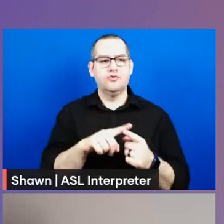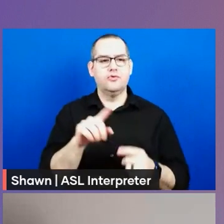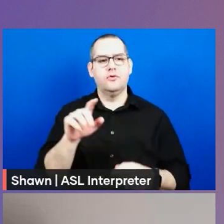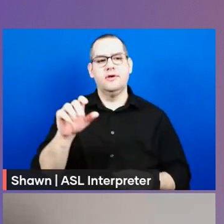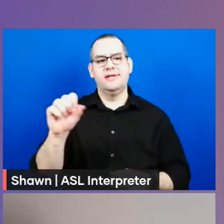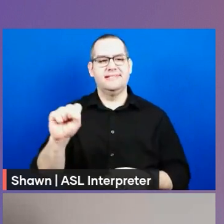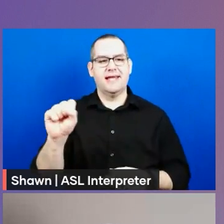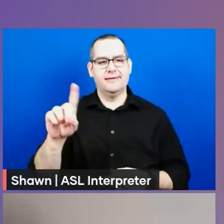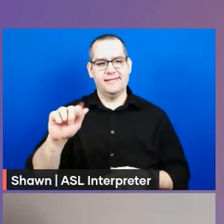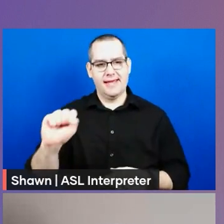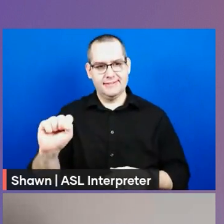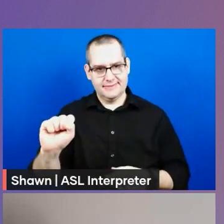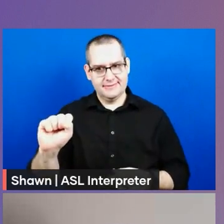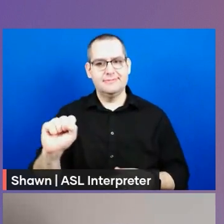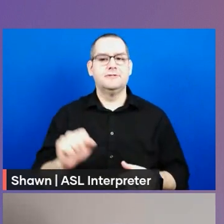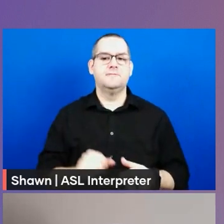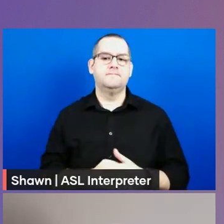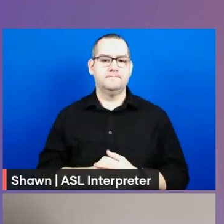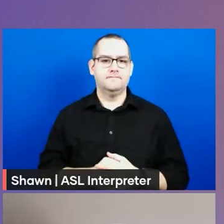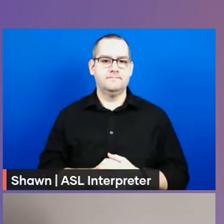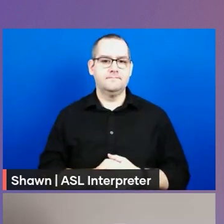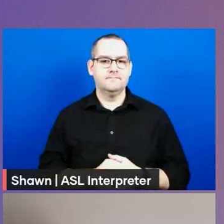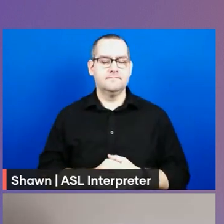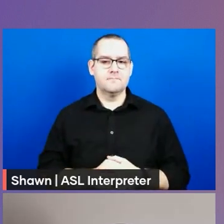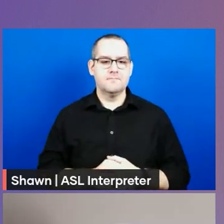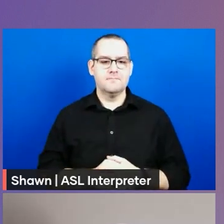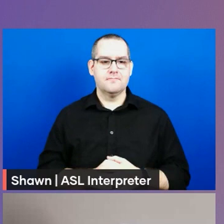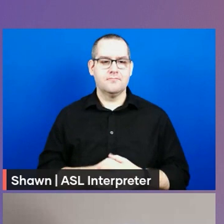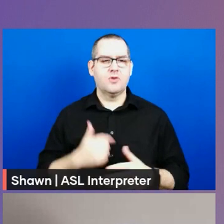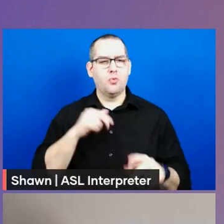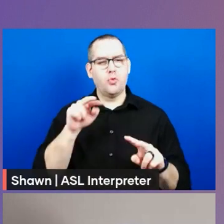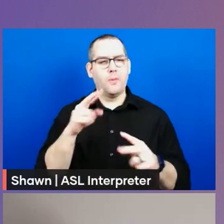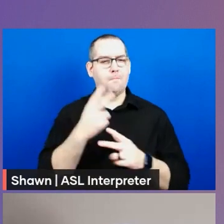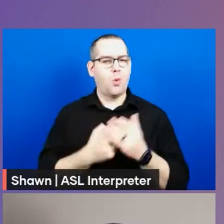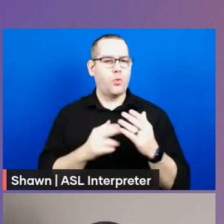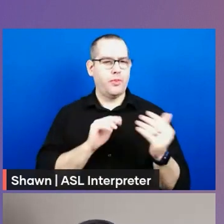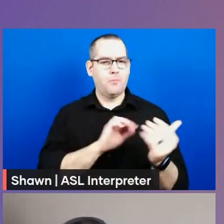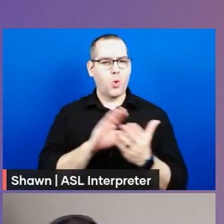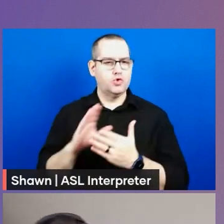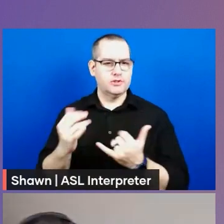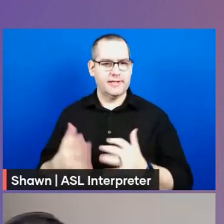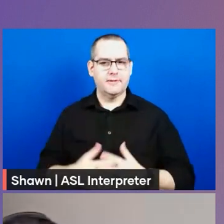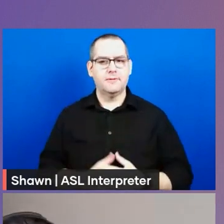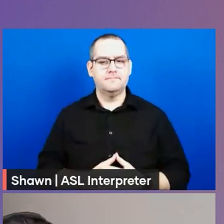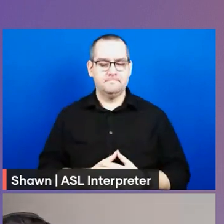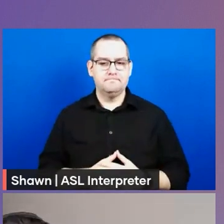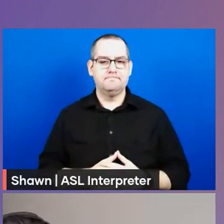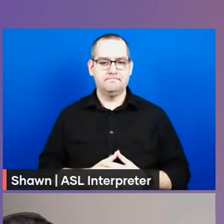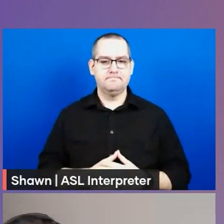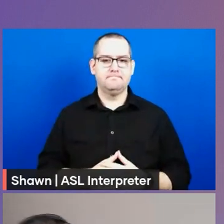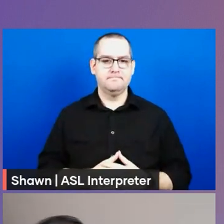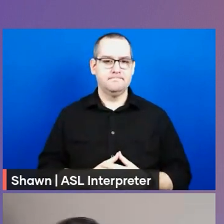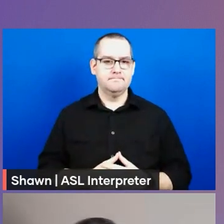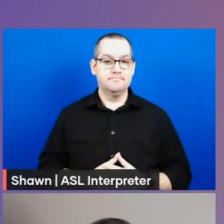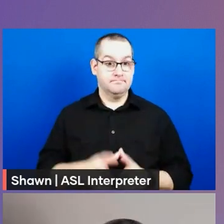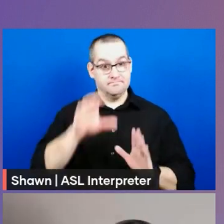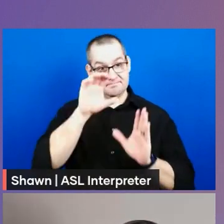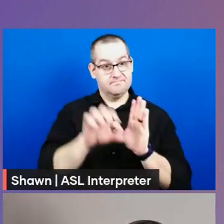StyradDAS. And then we're gonna look at both of these approaches, right? And so here we can see this diagram, which